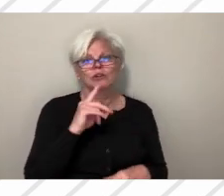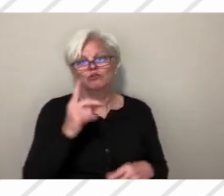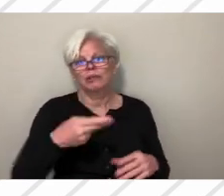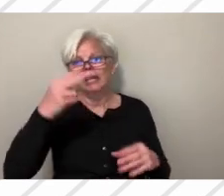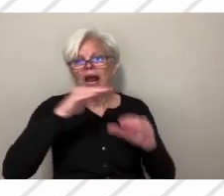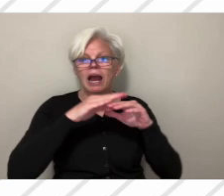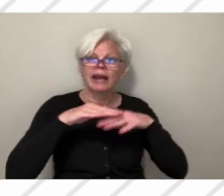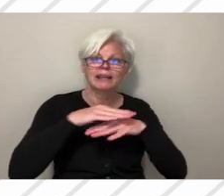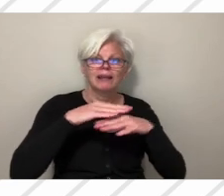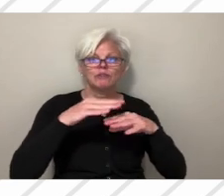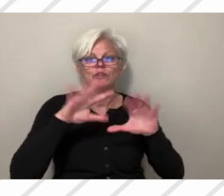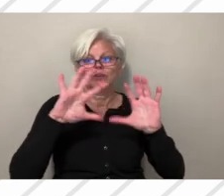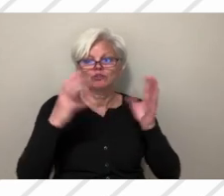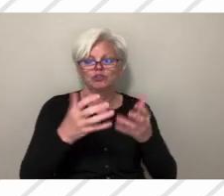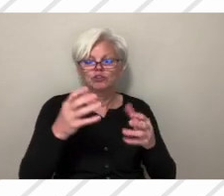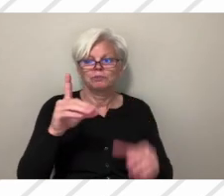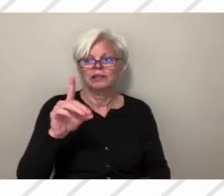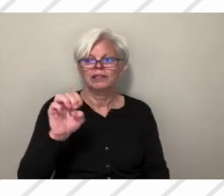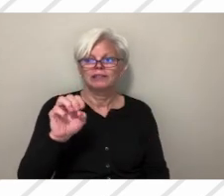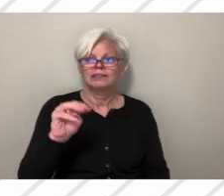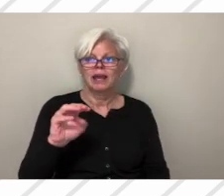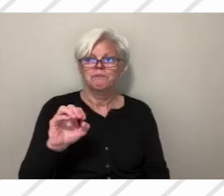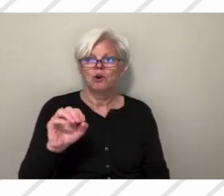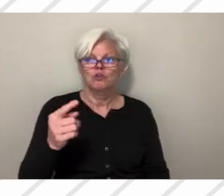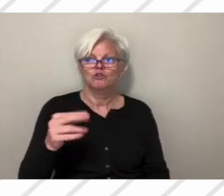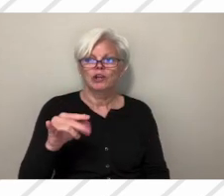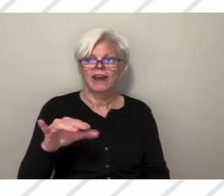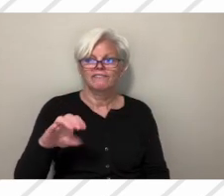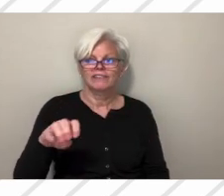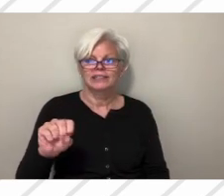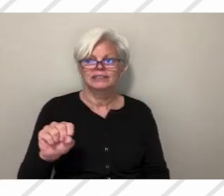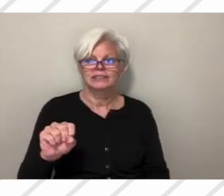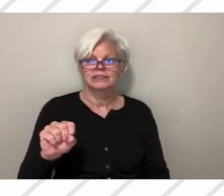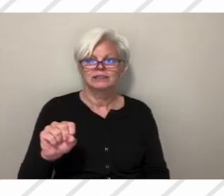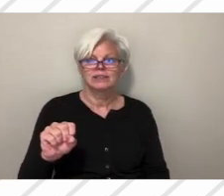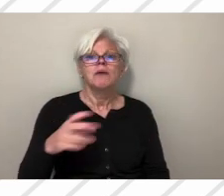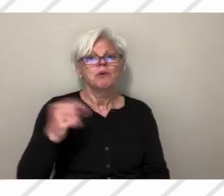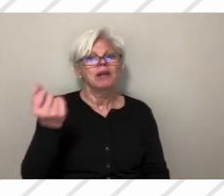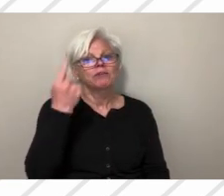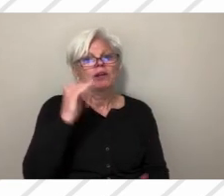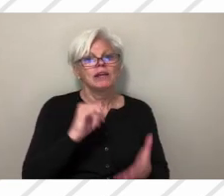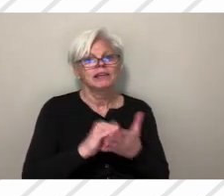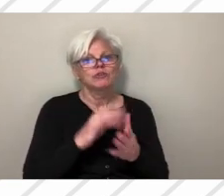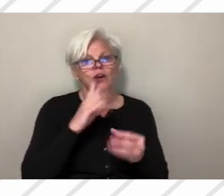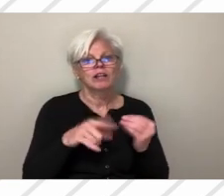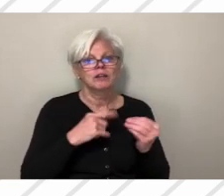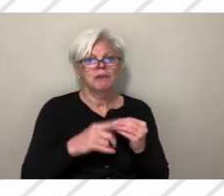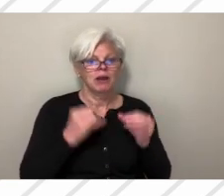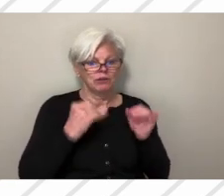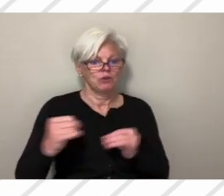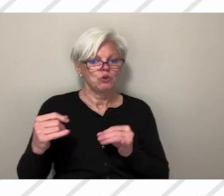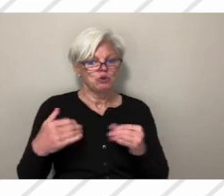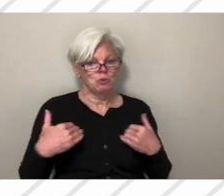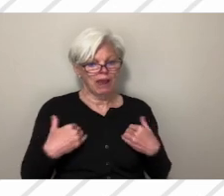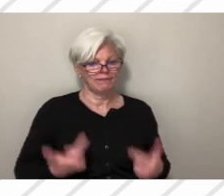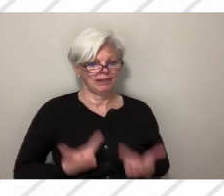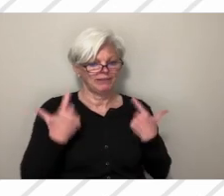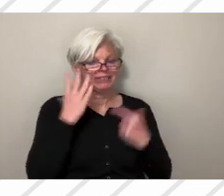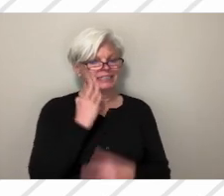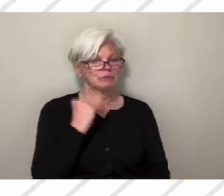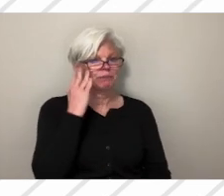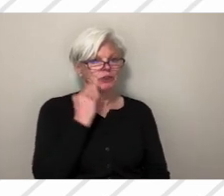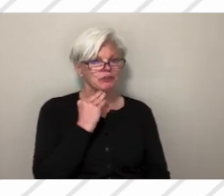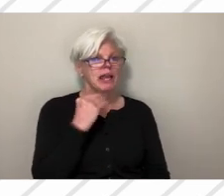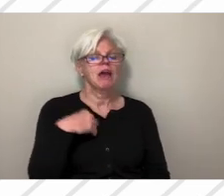group demographics, but we need to understand that we're talking about individuals with lived experiences and that we need to go